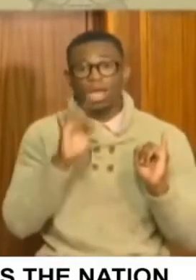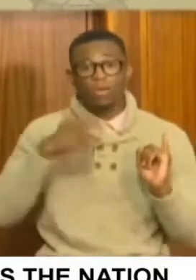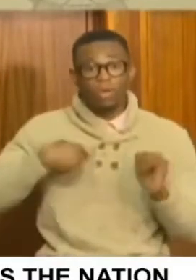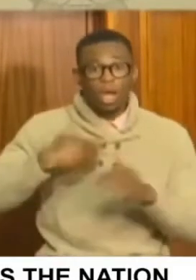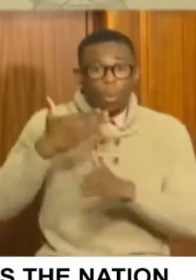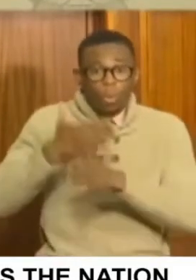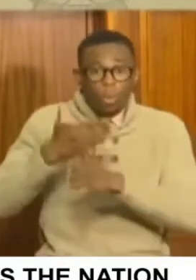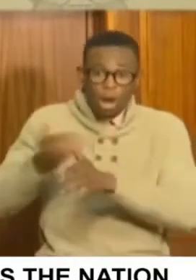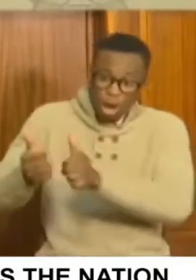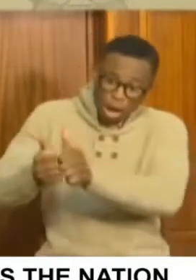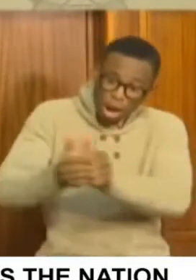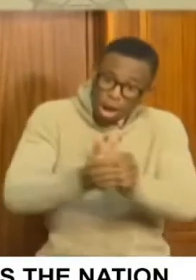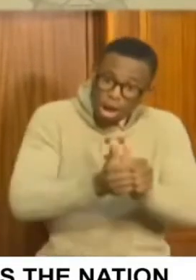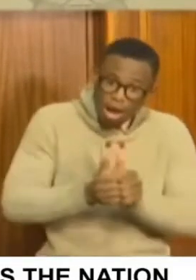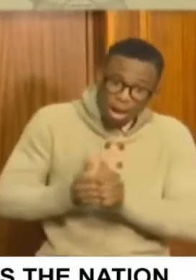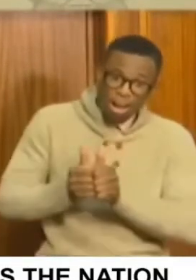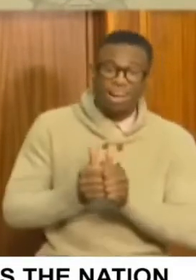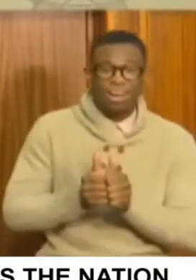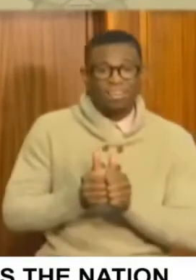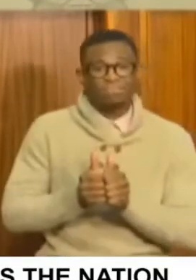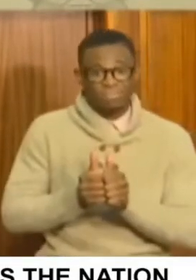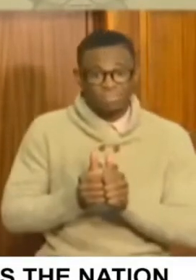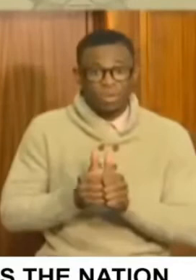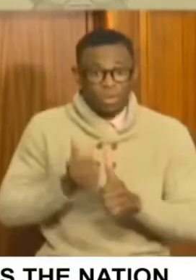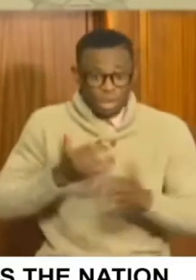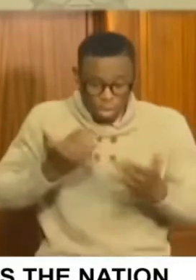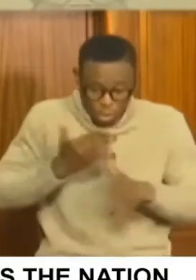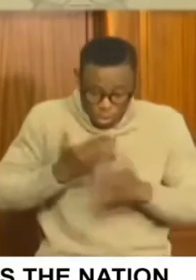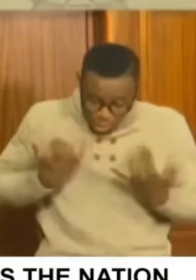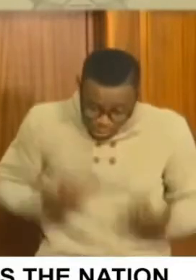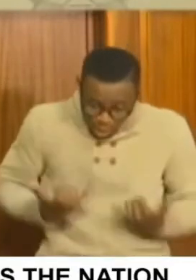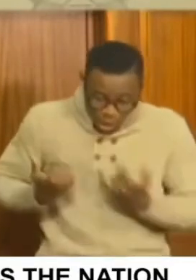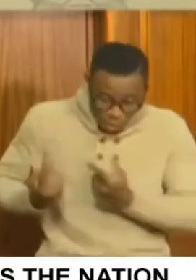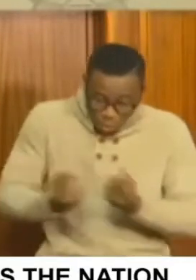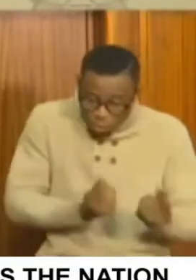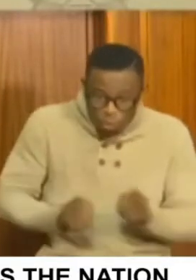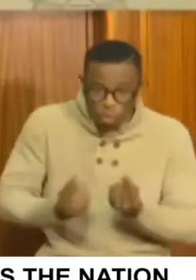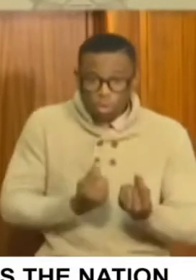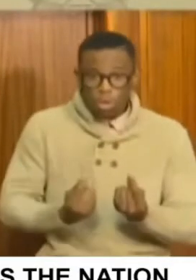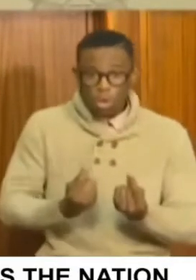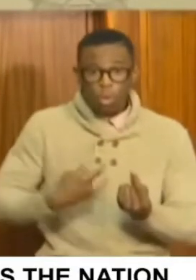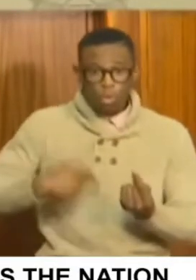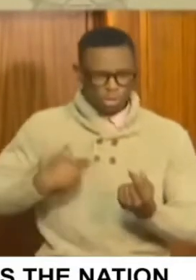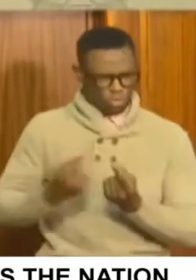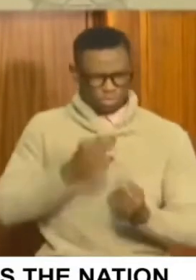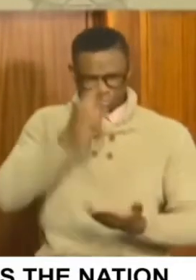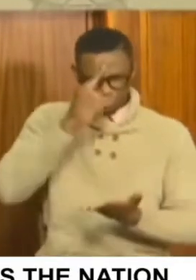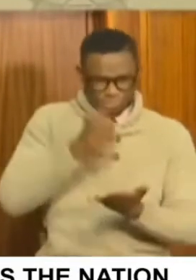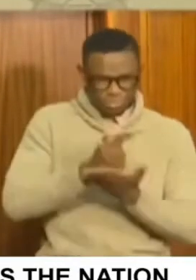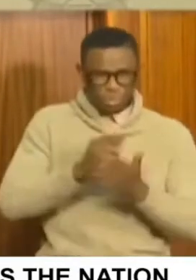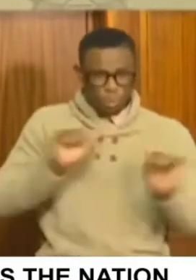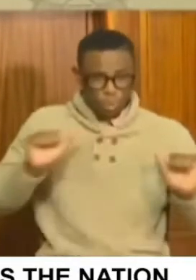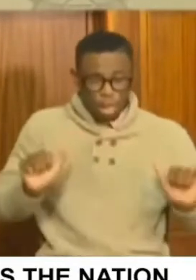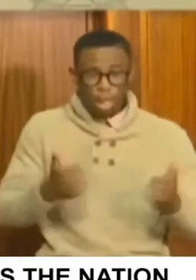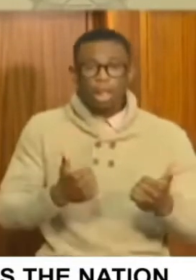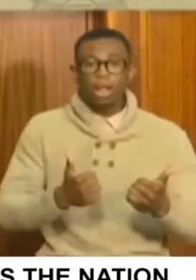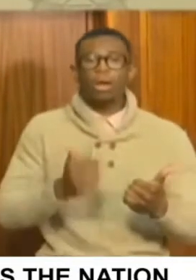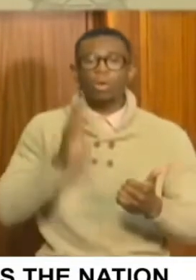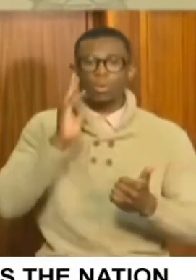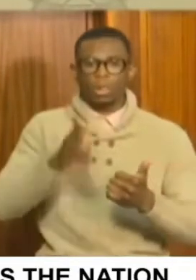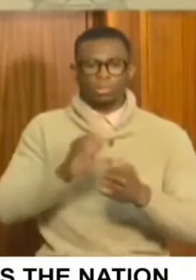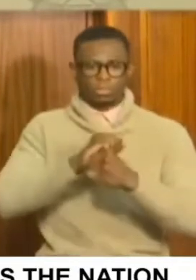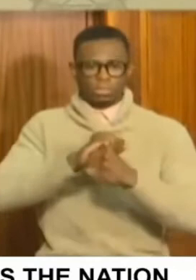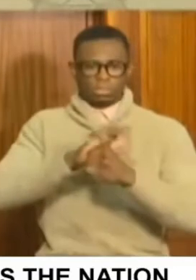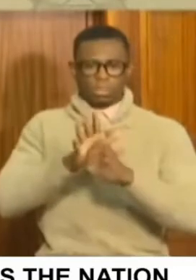together, I said. Vote against them. And if we act now, and if we act decisively, we will overcome